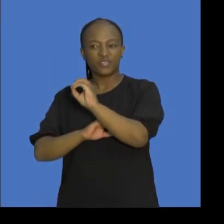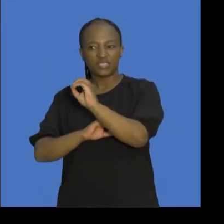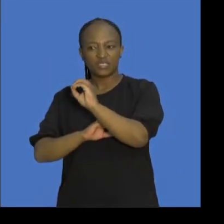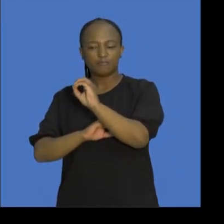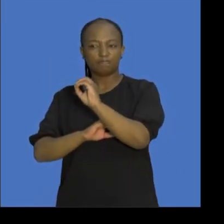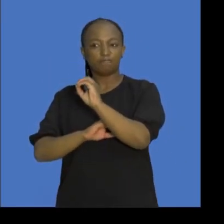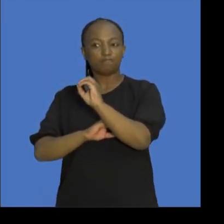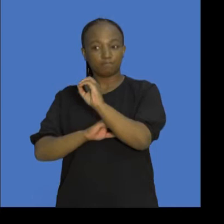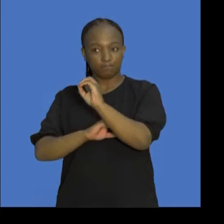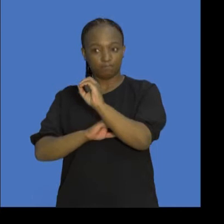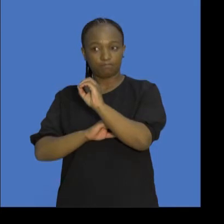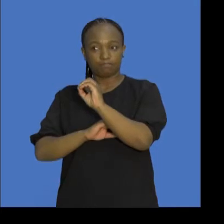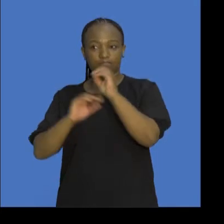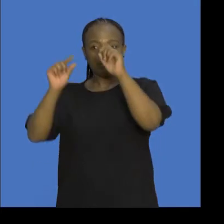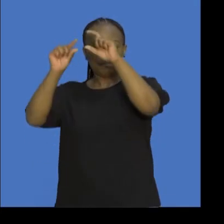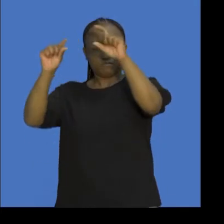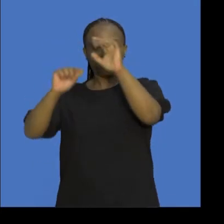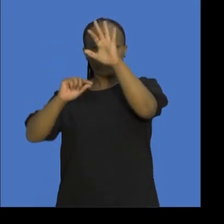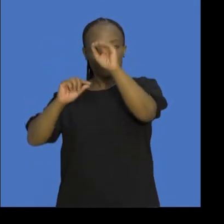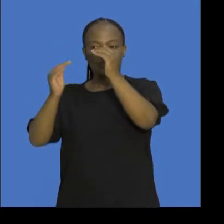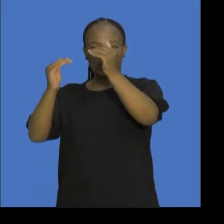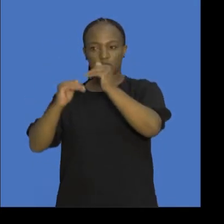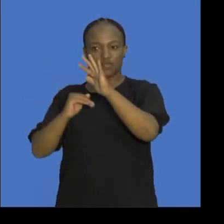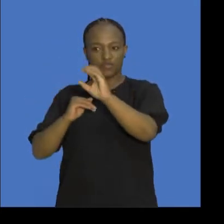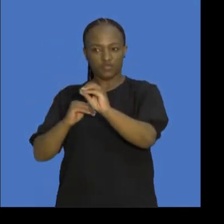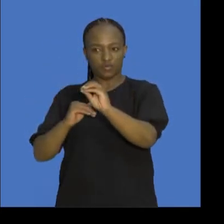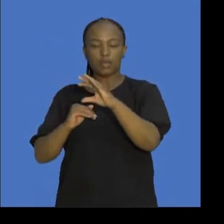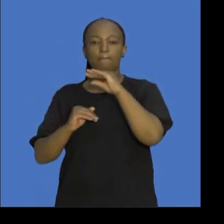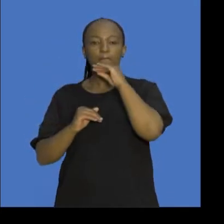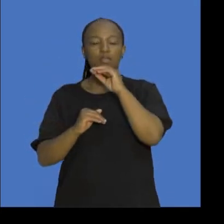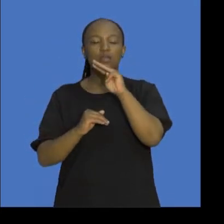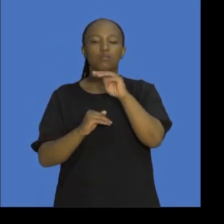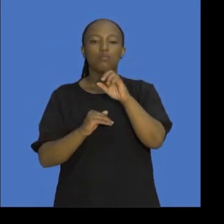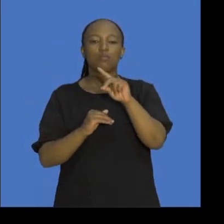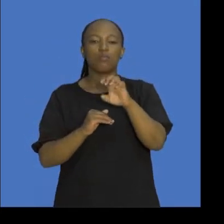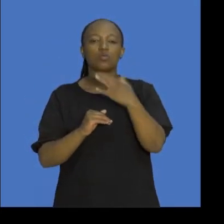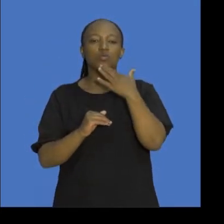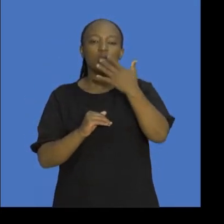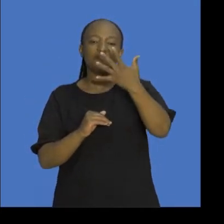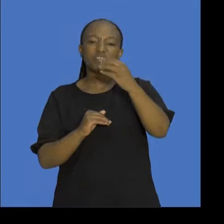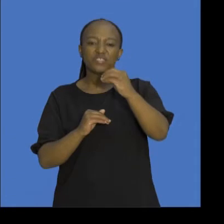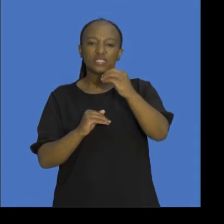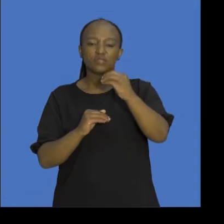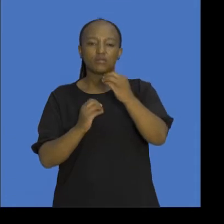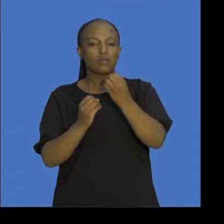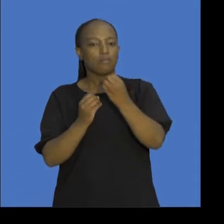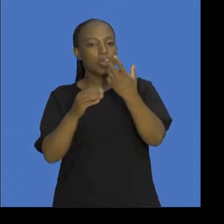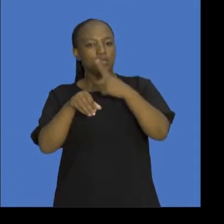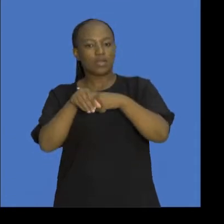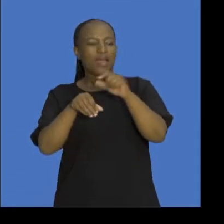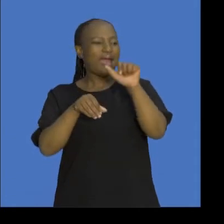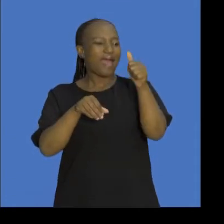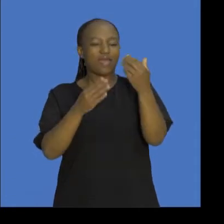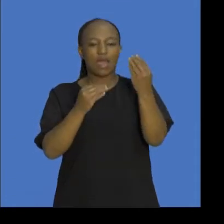50 there. Can you see 50? Okay, the mode is 50. 50 occur